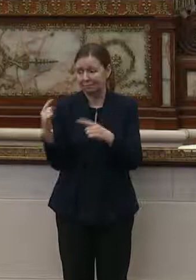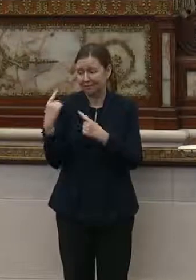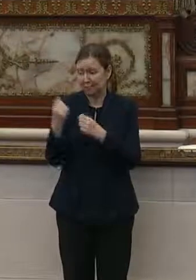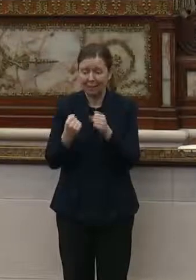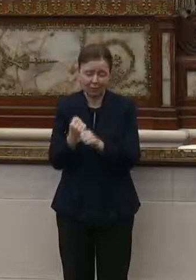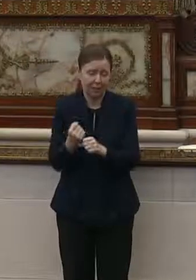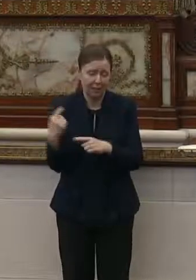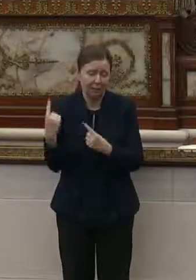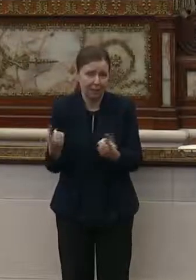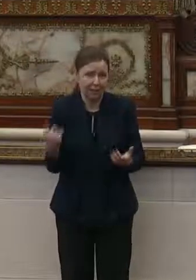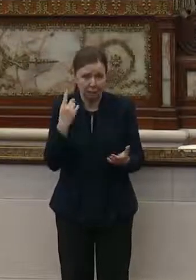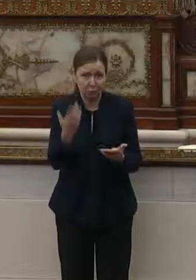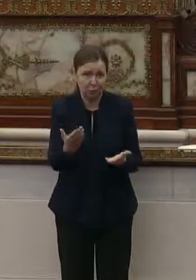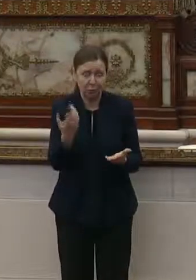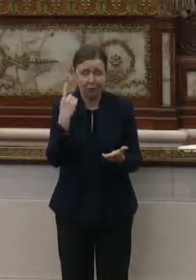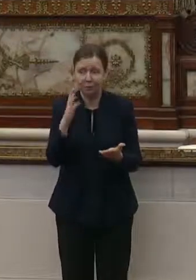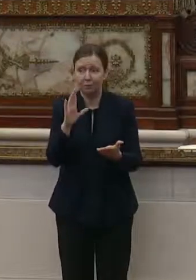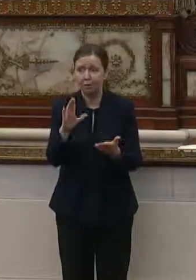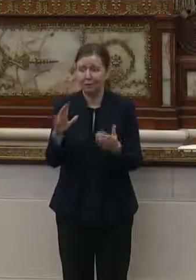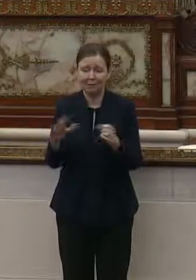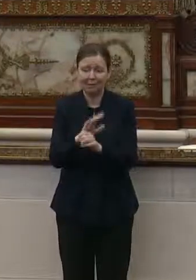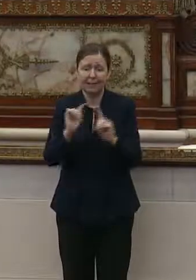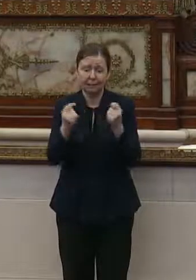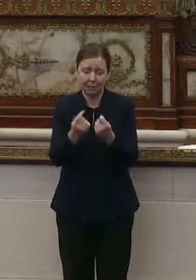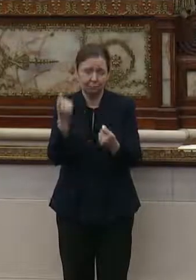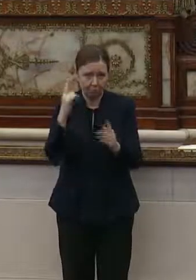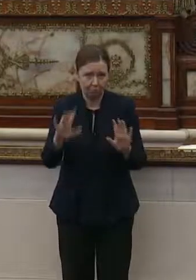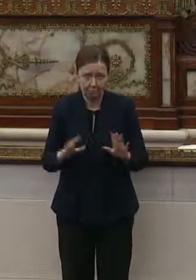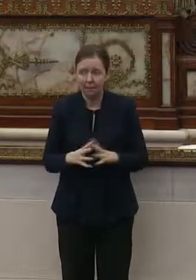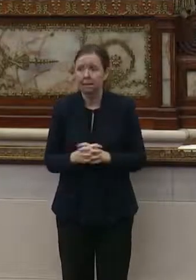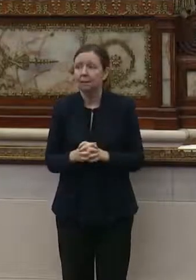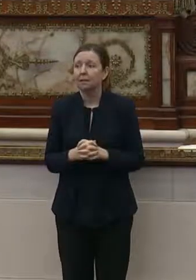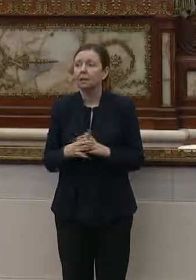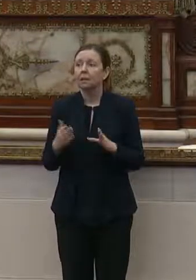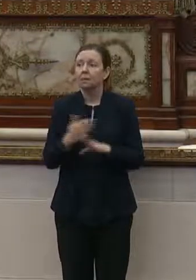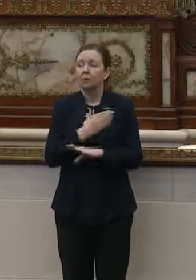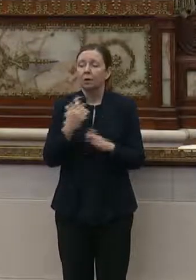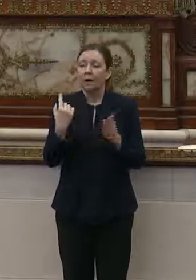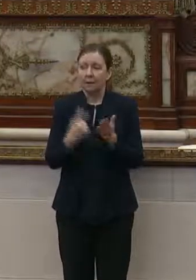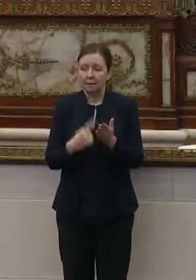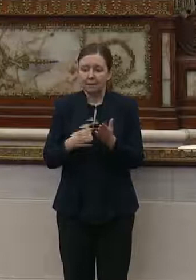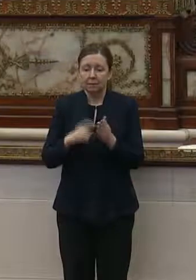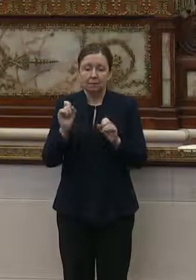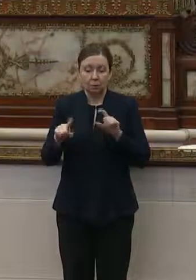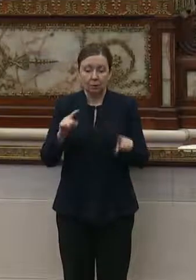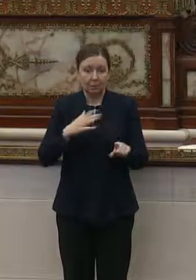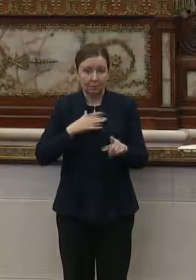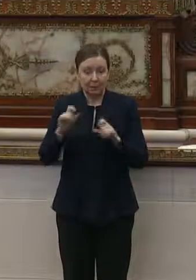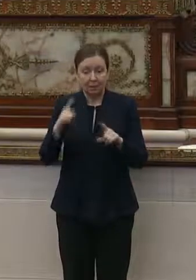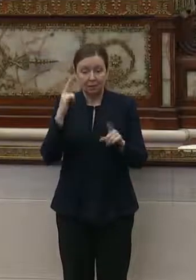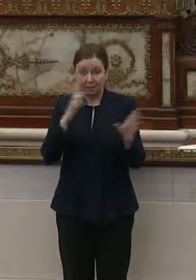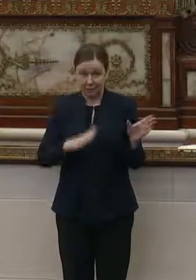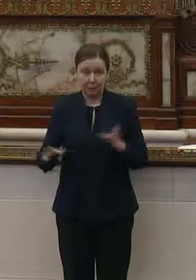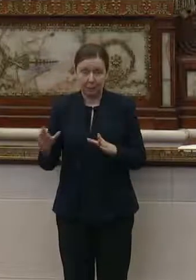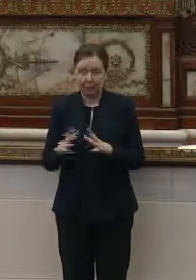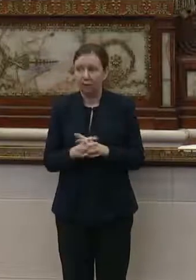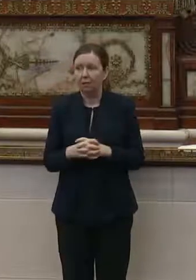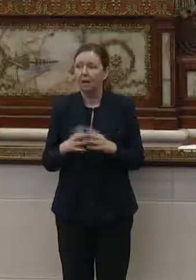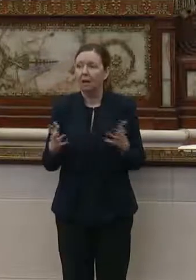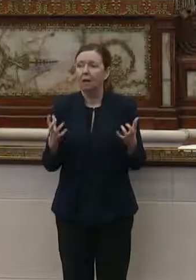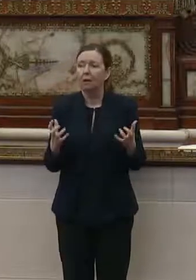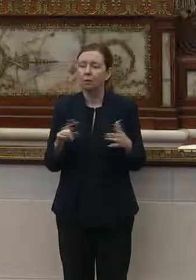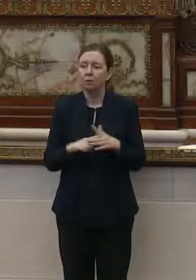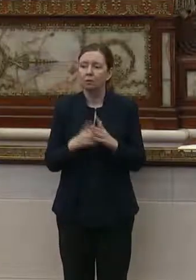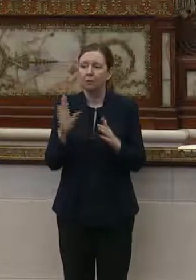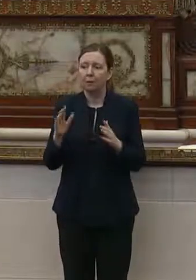has been for you and for your entire team. Before I go into the questions that I had prepared, I want to